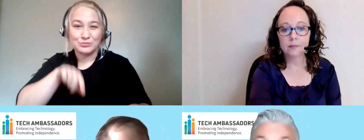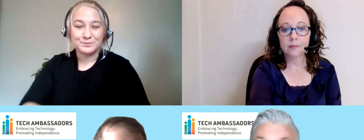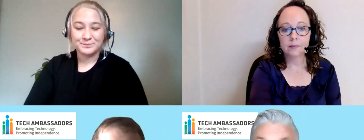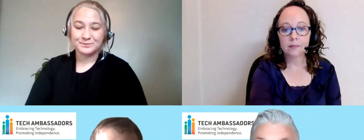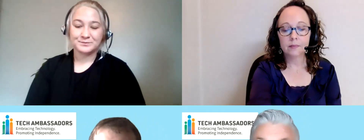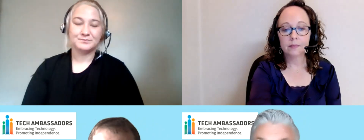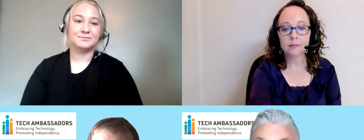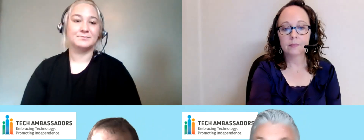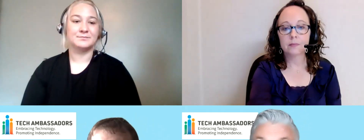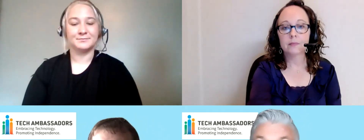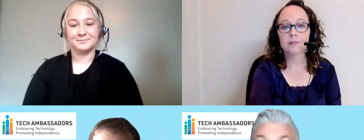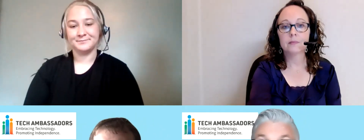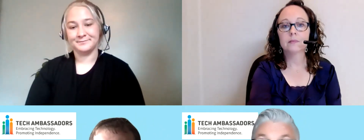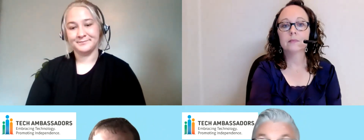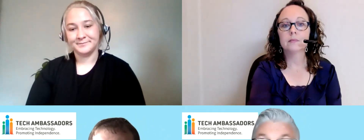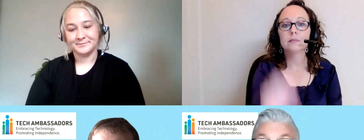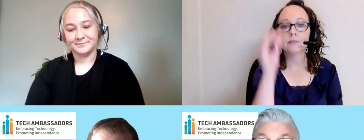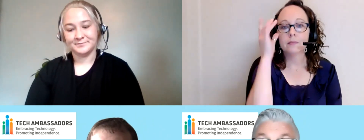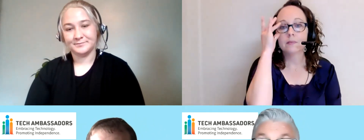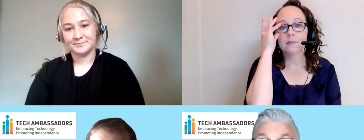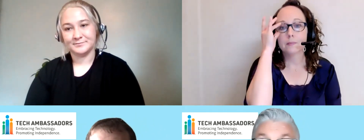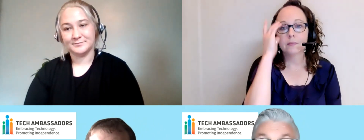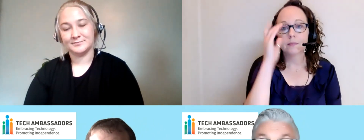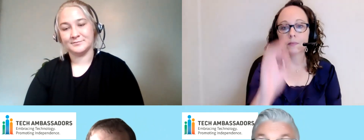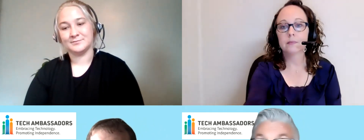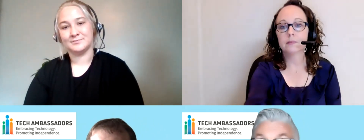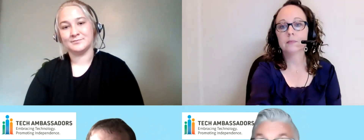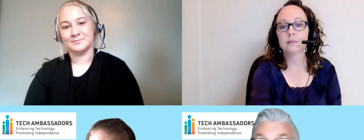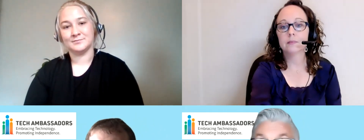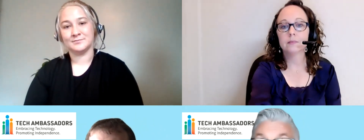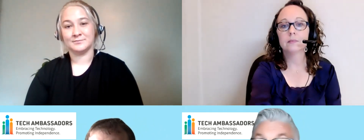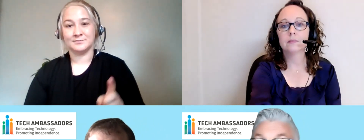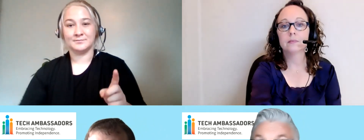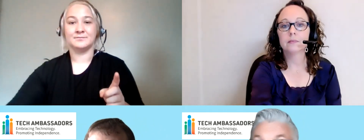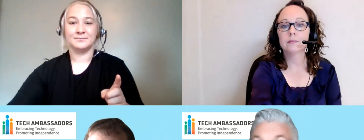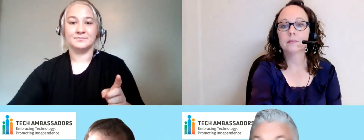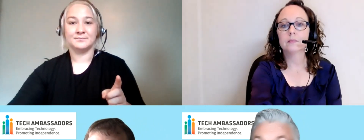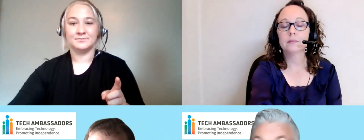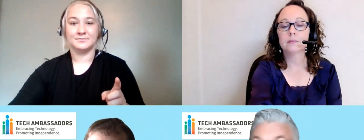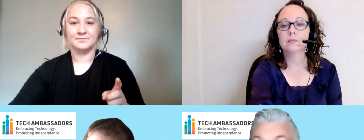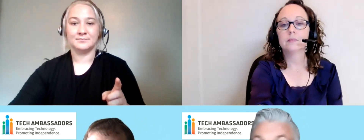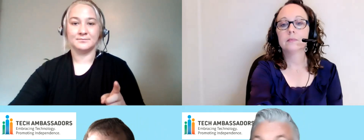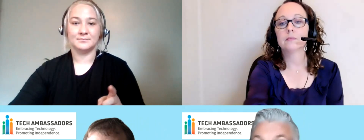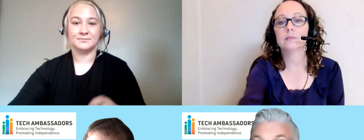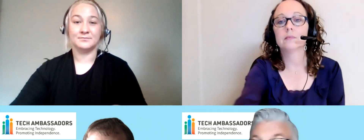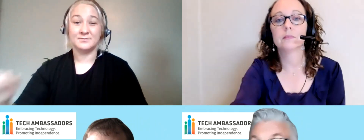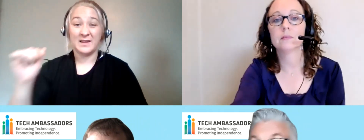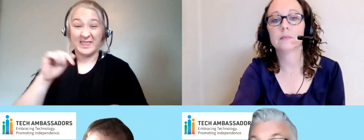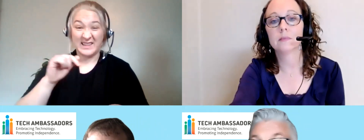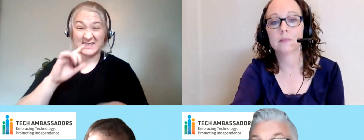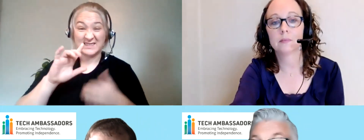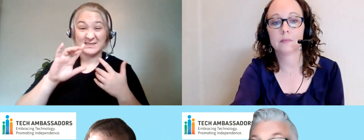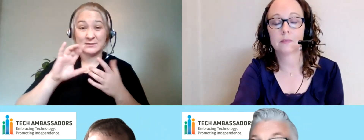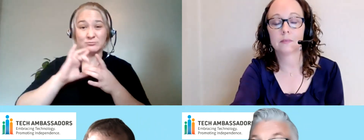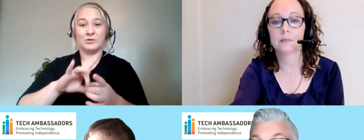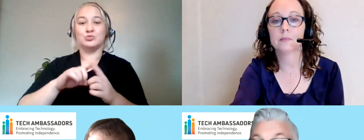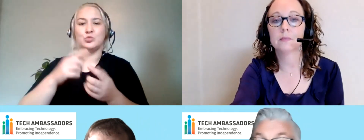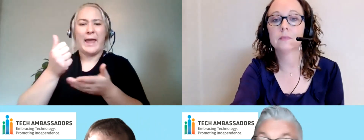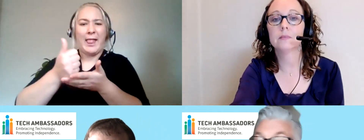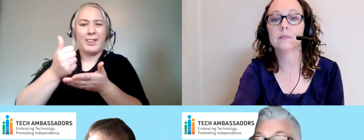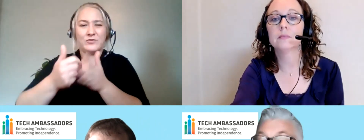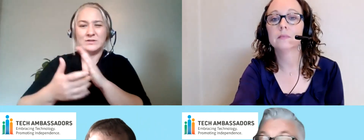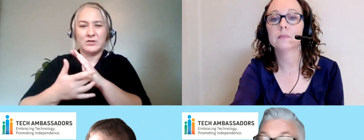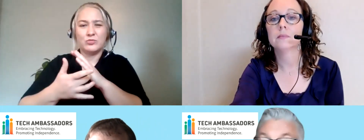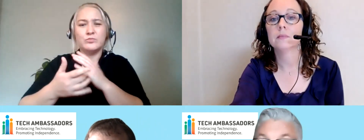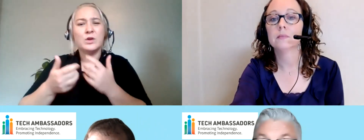That we're going to ask. So this is about helpful technology. Which type of assistive technology below do